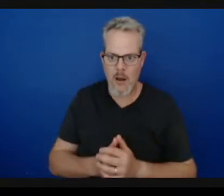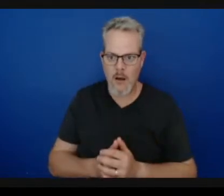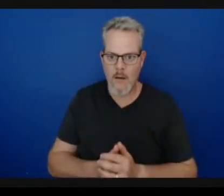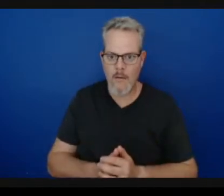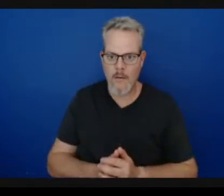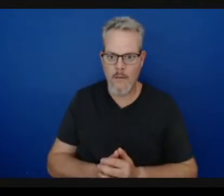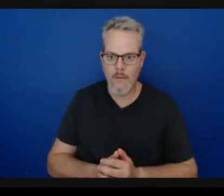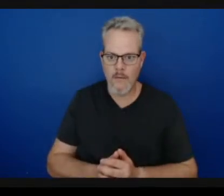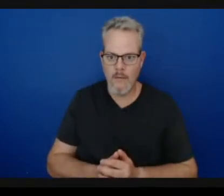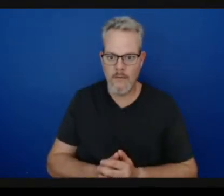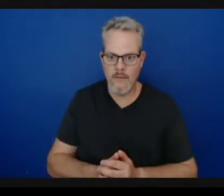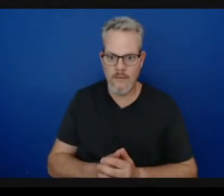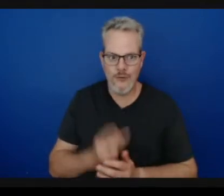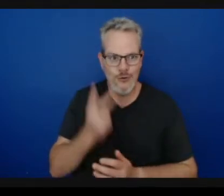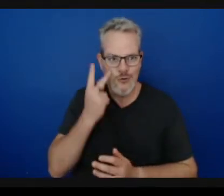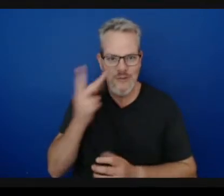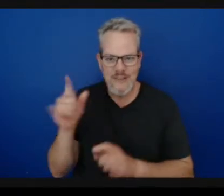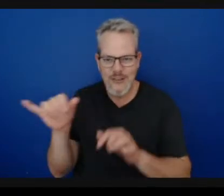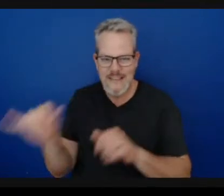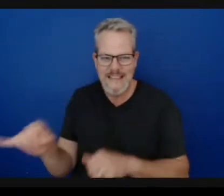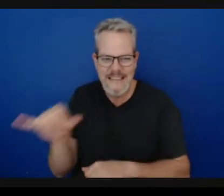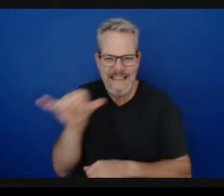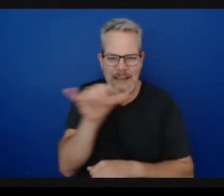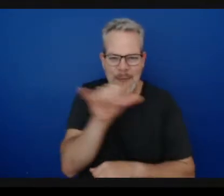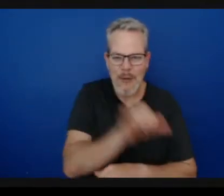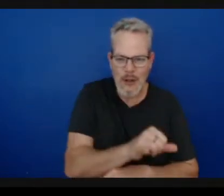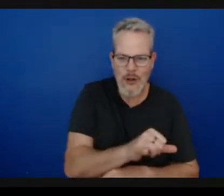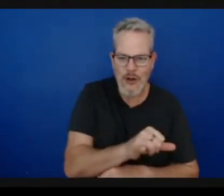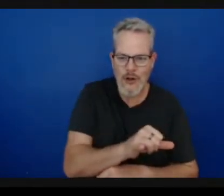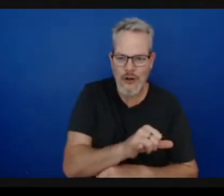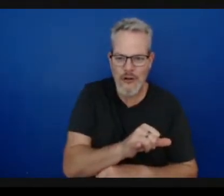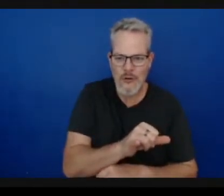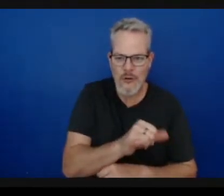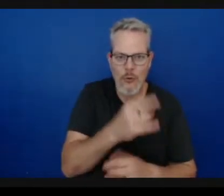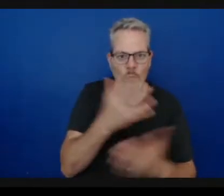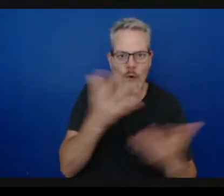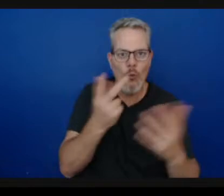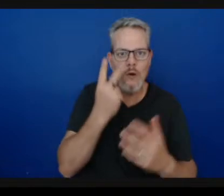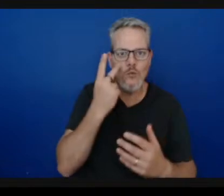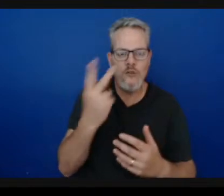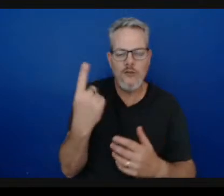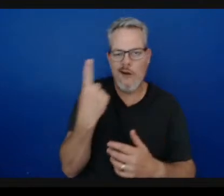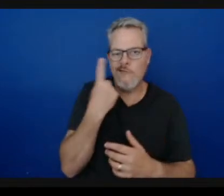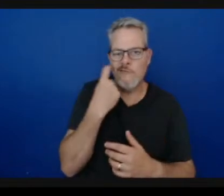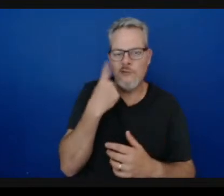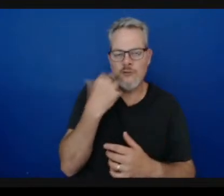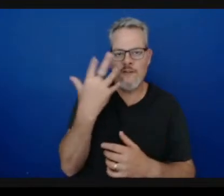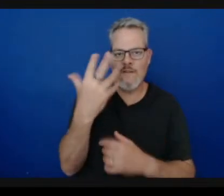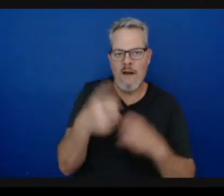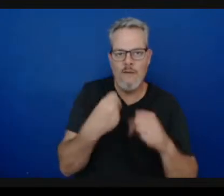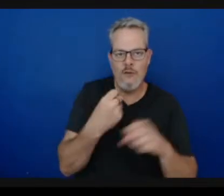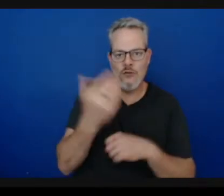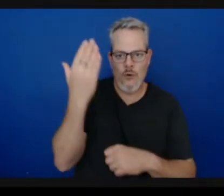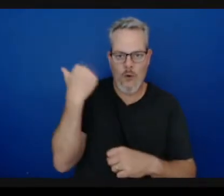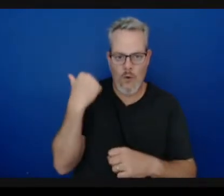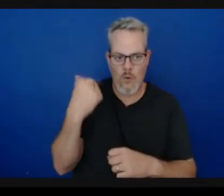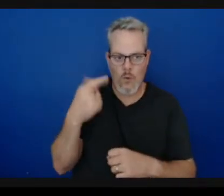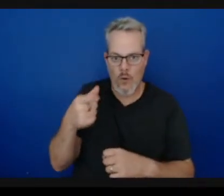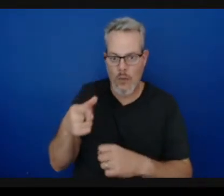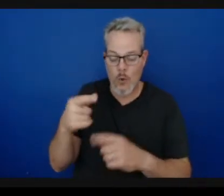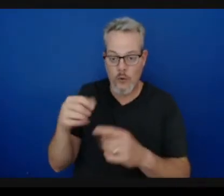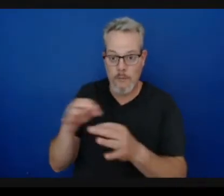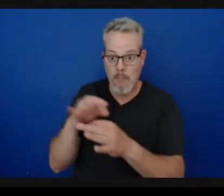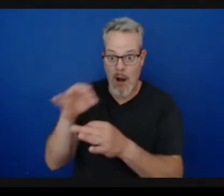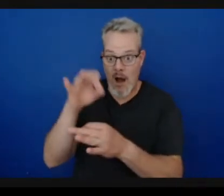how similar that actually can look to what we saw in 2018. Those puffs look suspicious, like